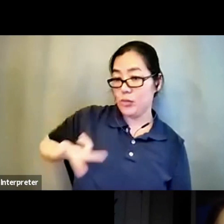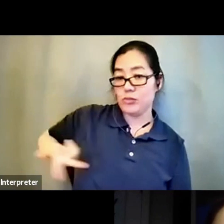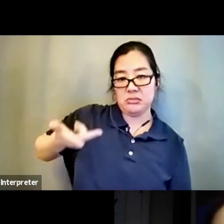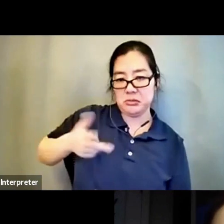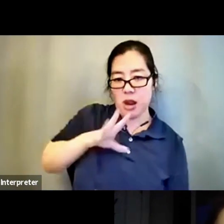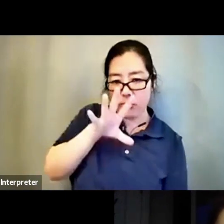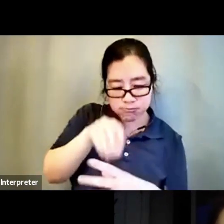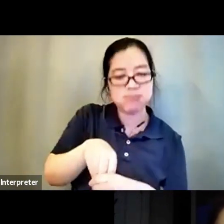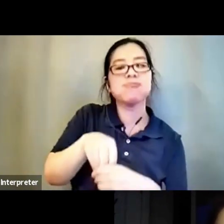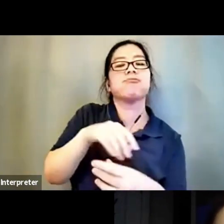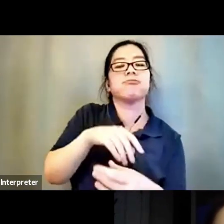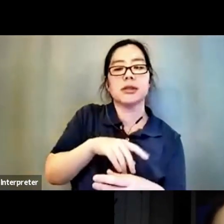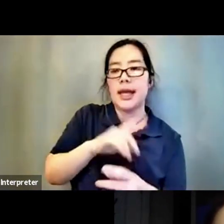such